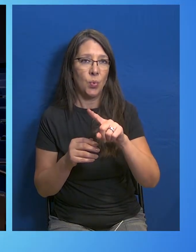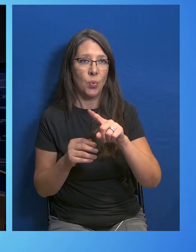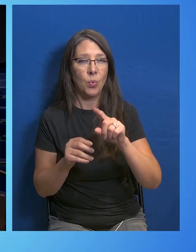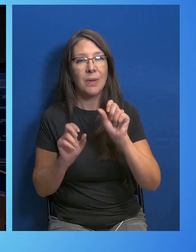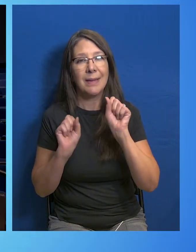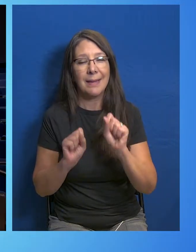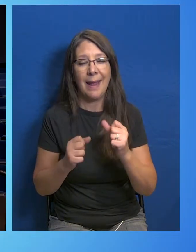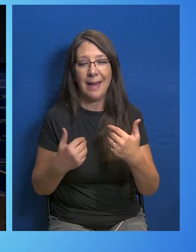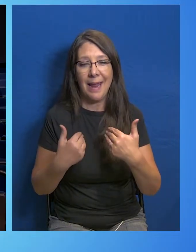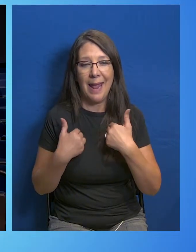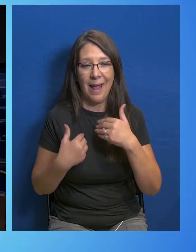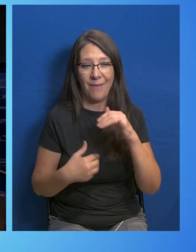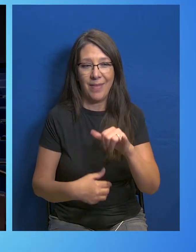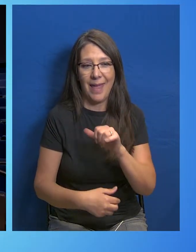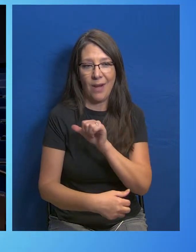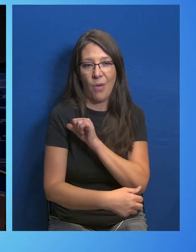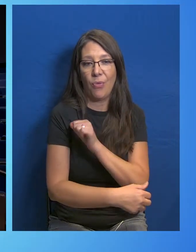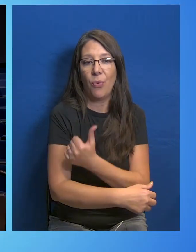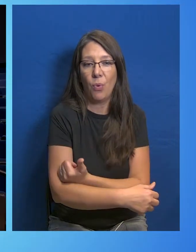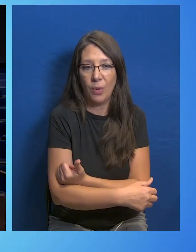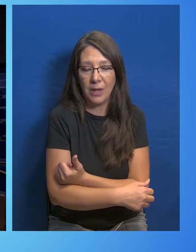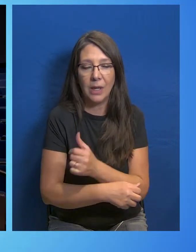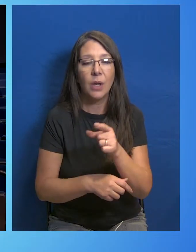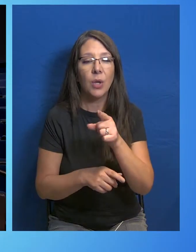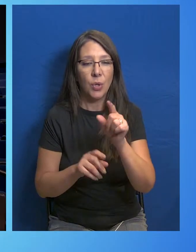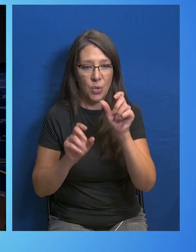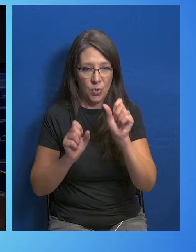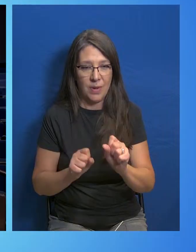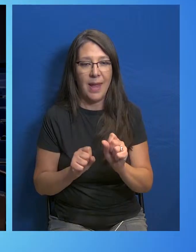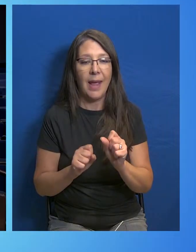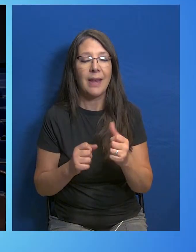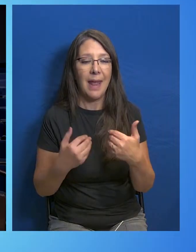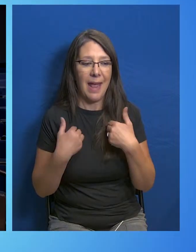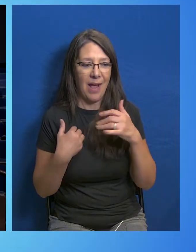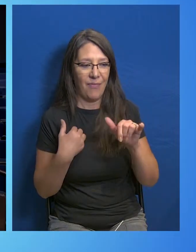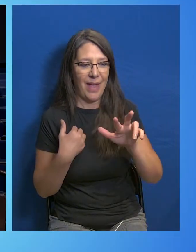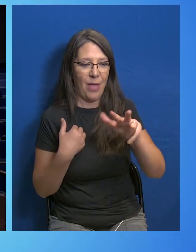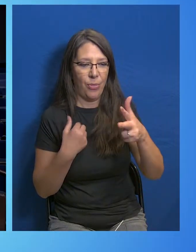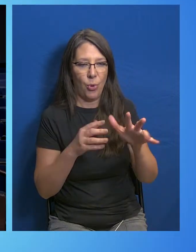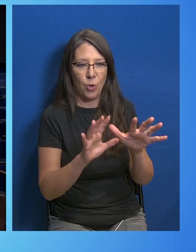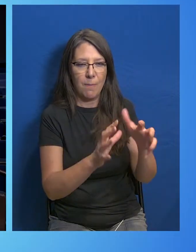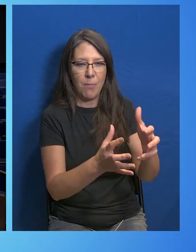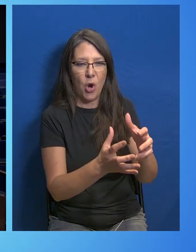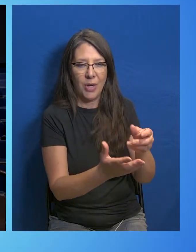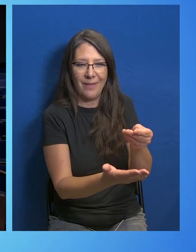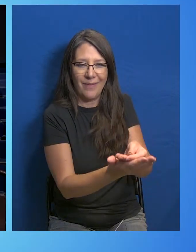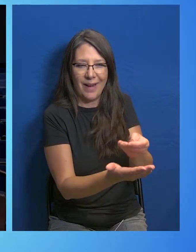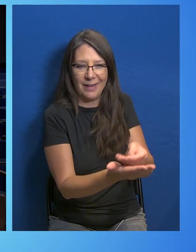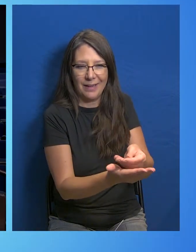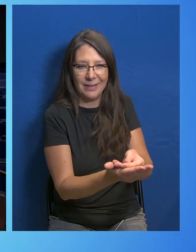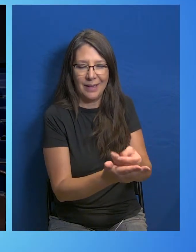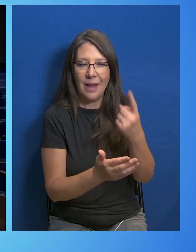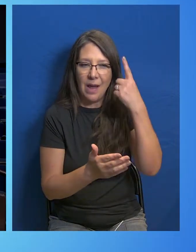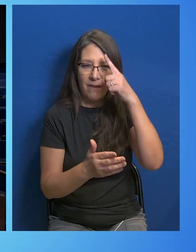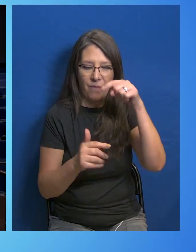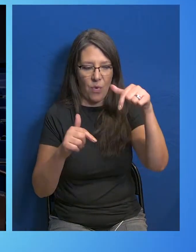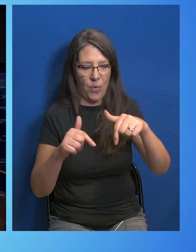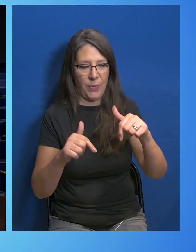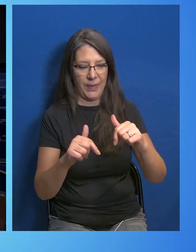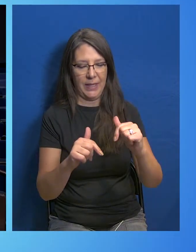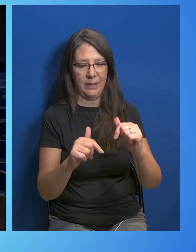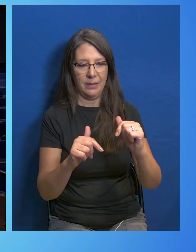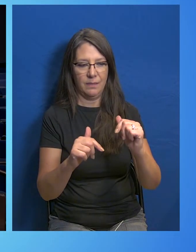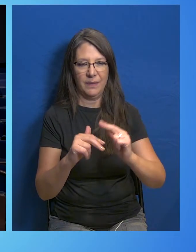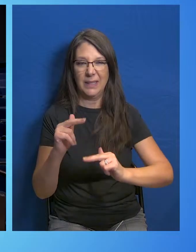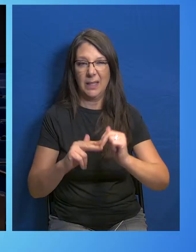the authority to secure indirect or third-party financing for facilities, to